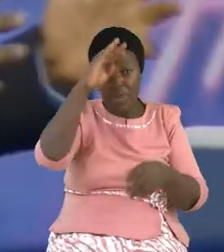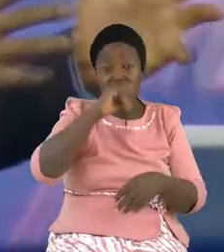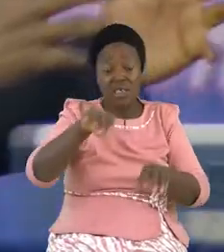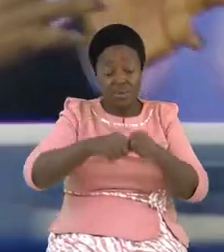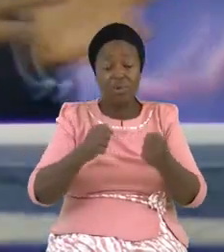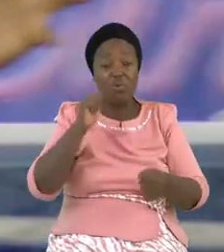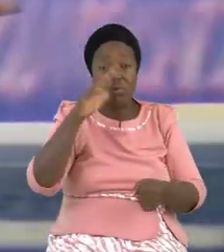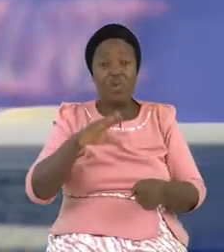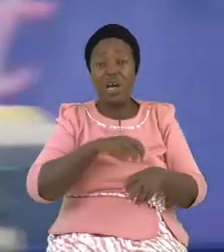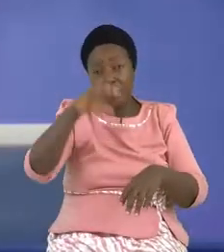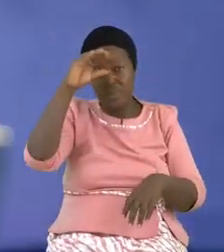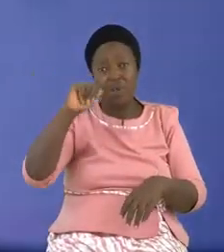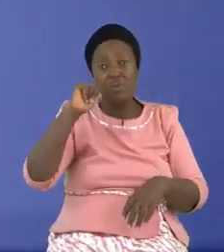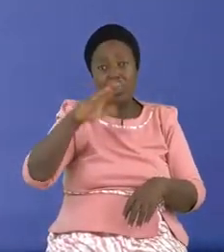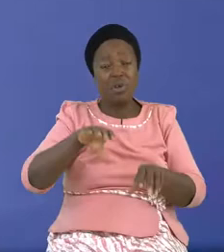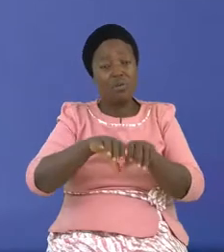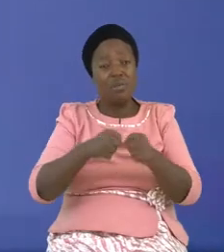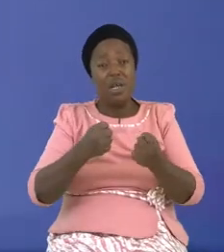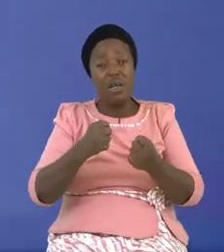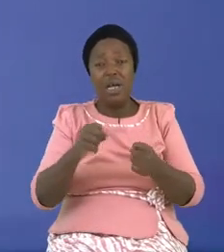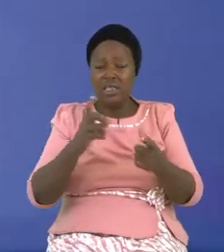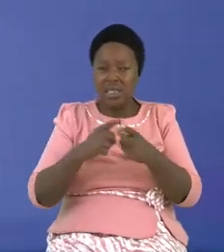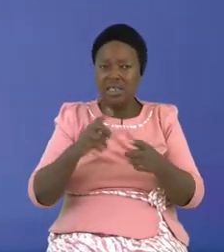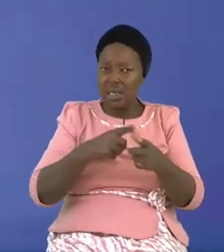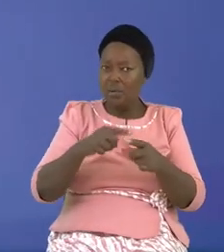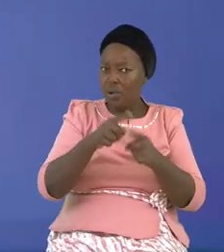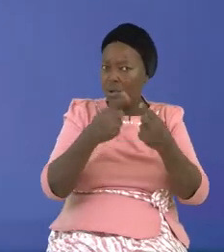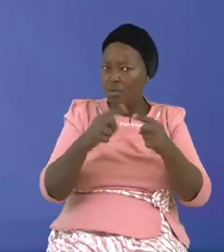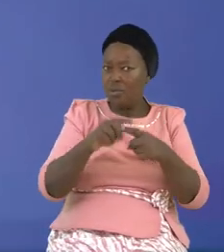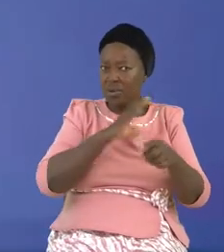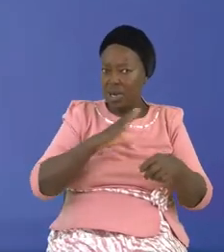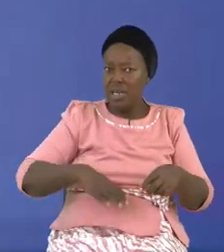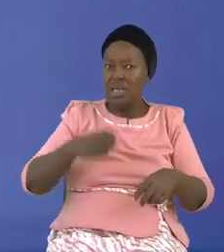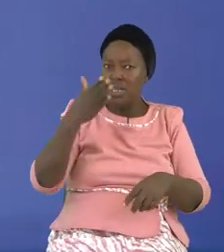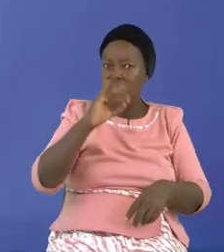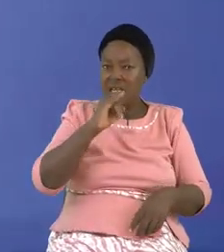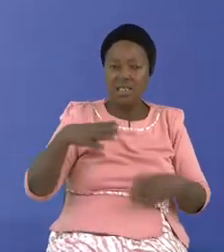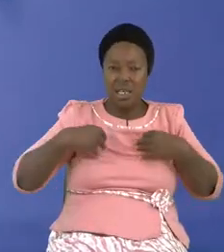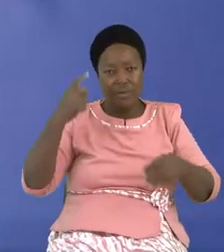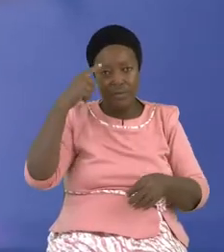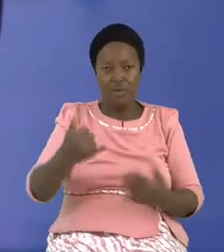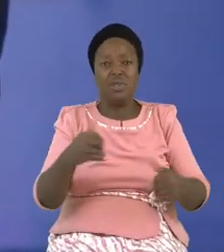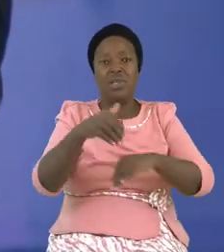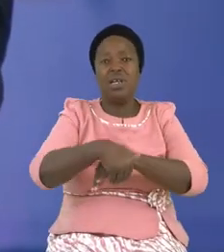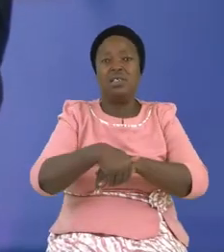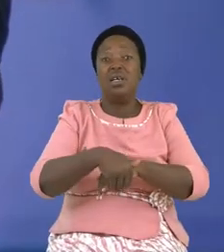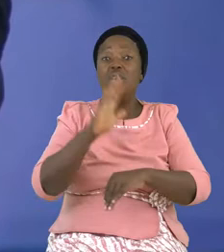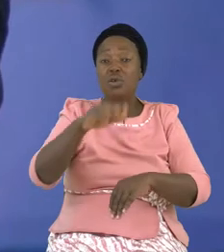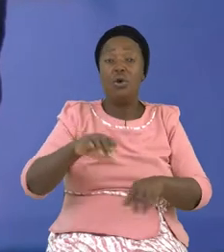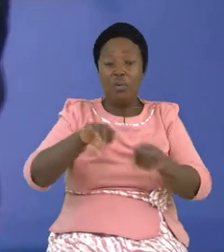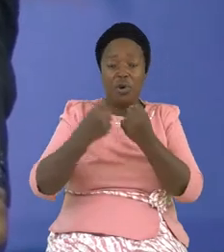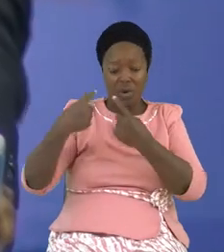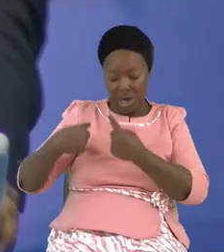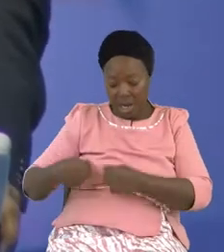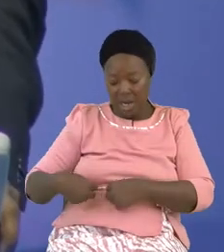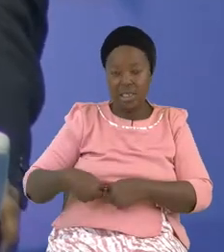And then when you come to Christ, there'll be healing for you tonight. Your broken heart, it will heal. Your